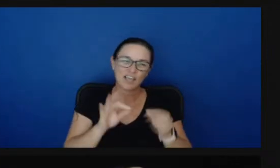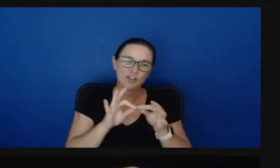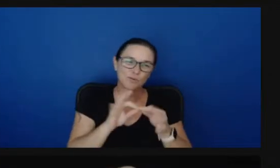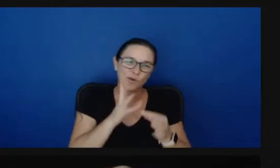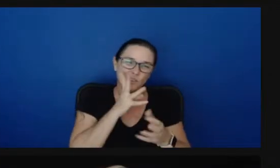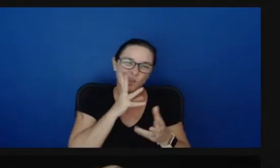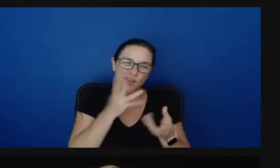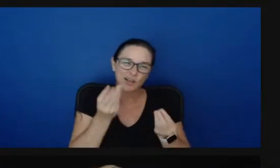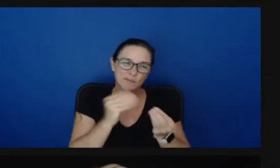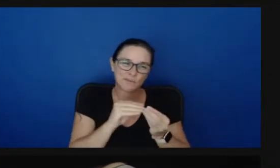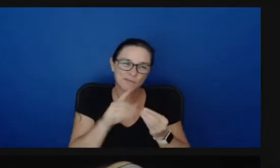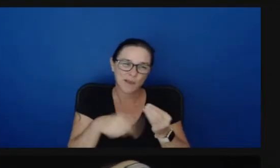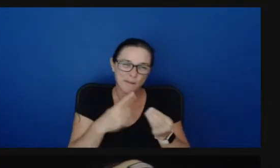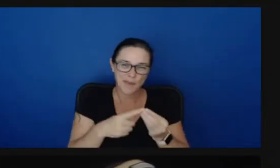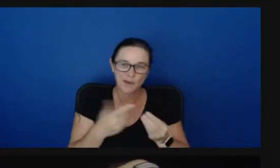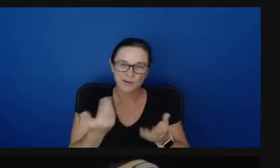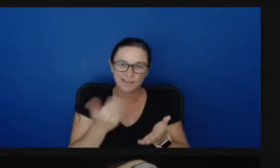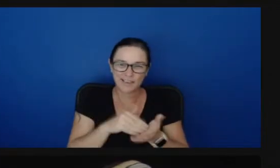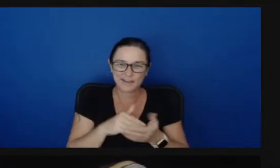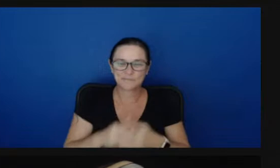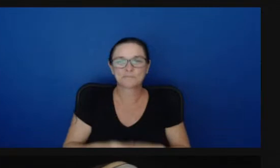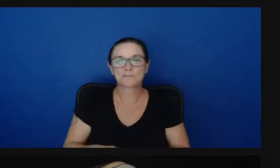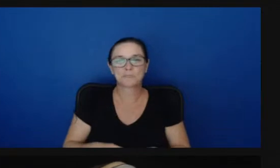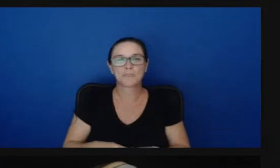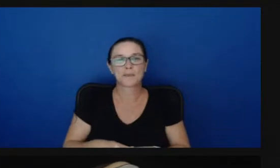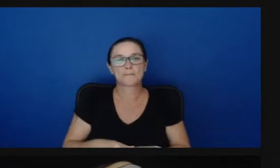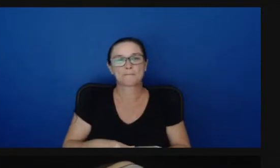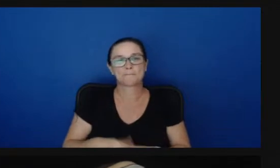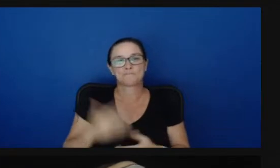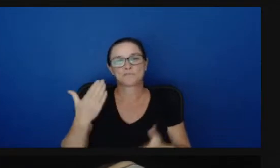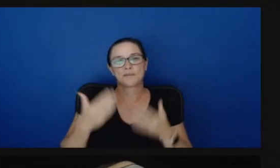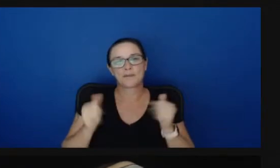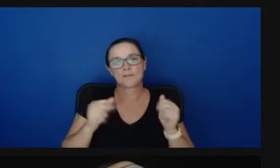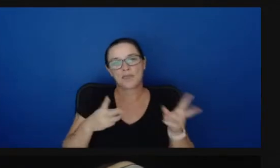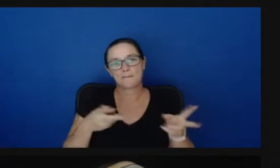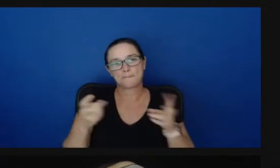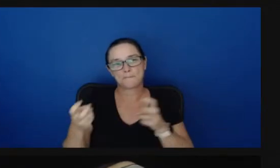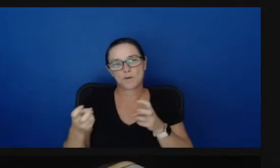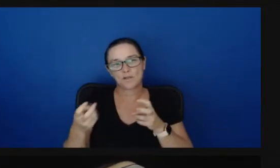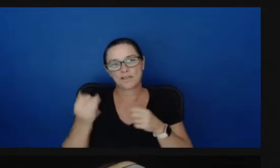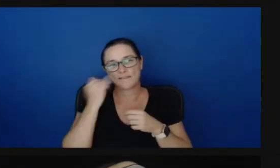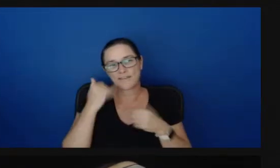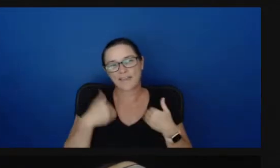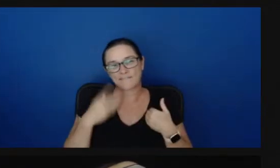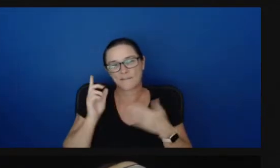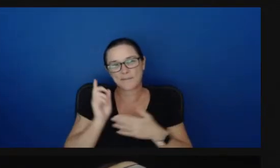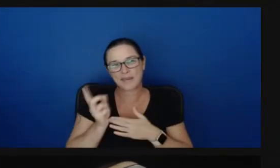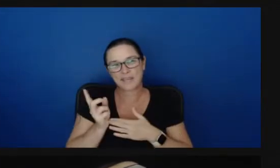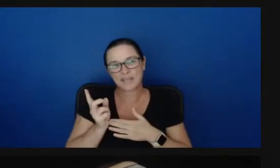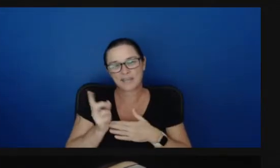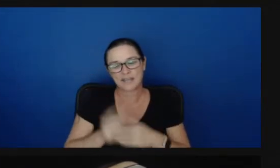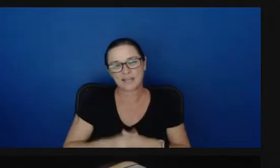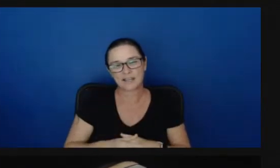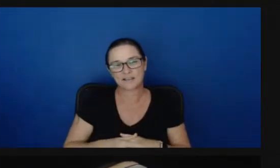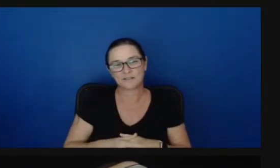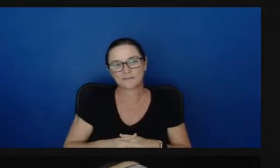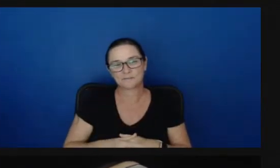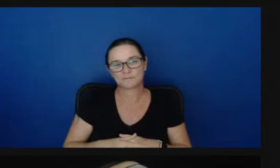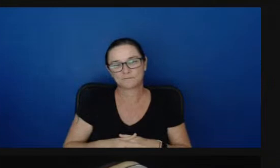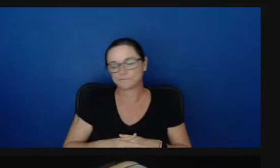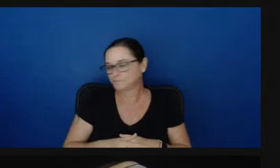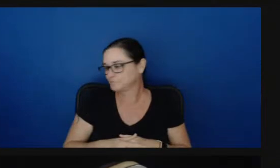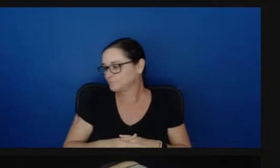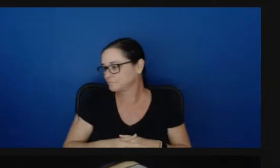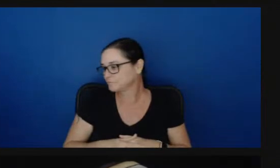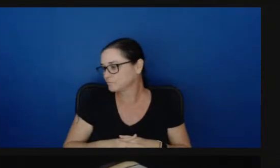again. Yeah, maybe I can pull one if I have a minute here. I can maybe find one image I can throw on here, and